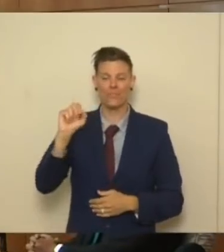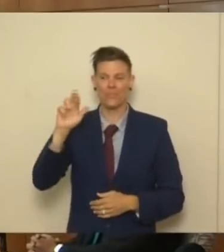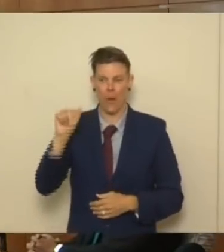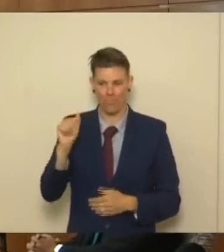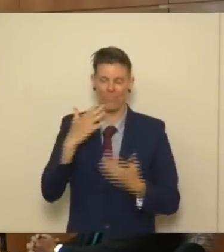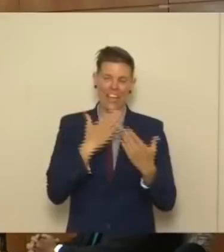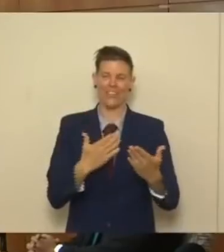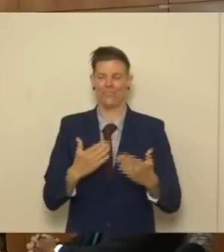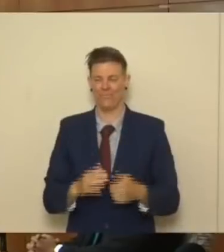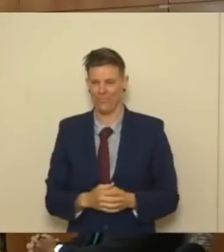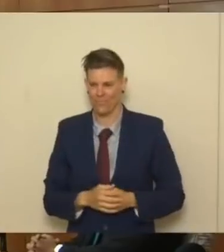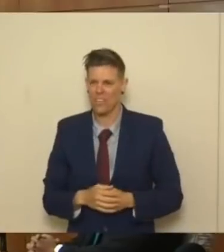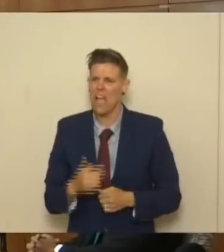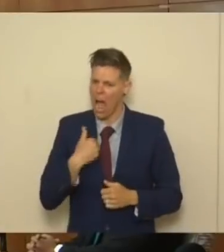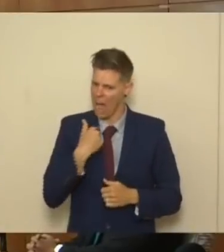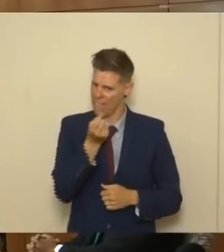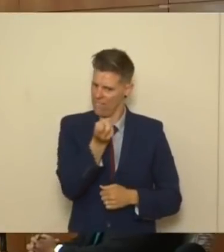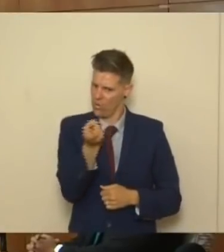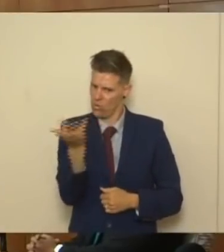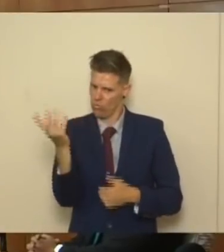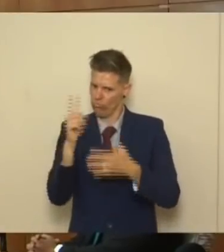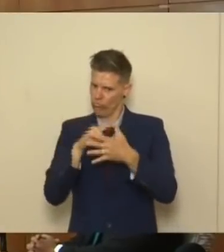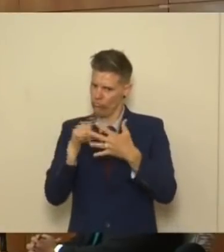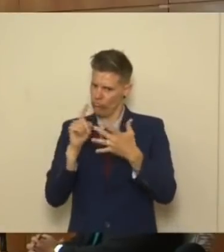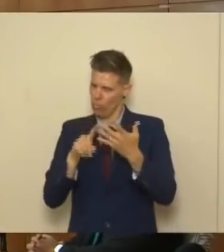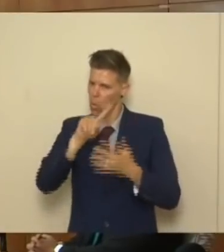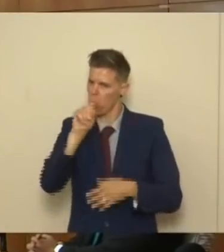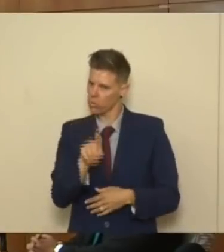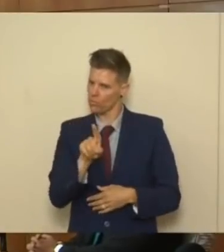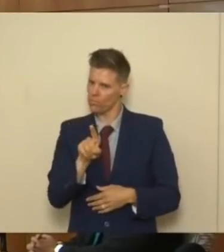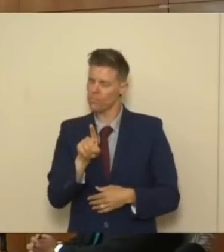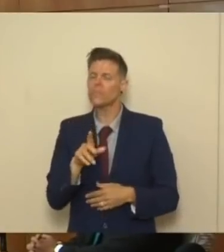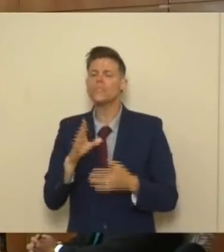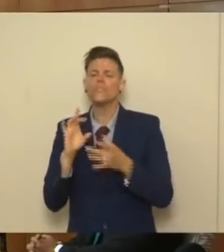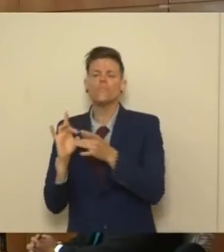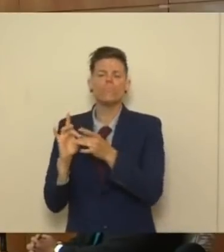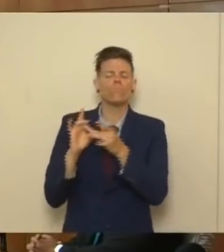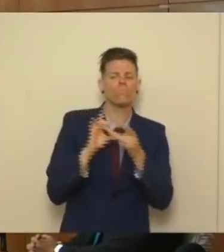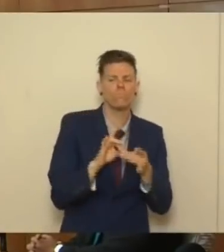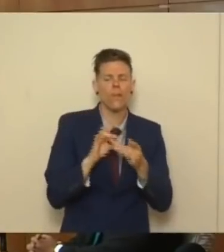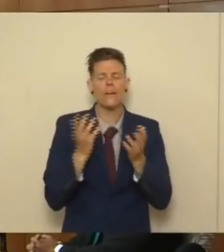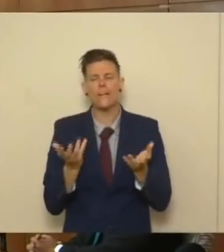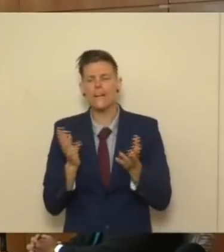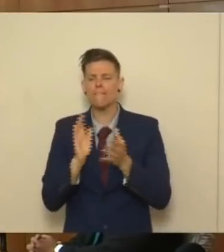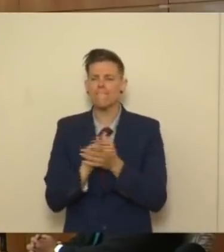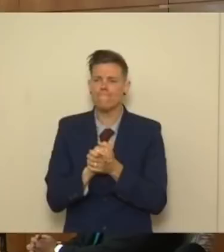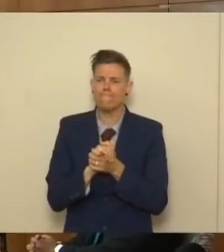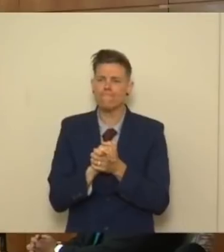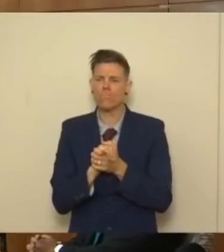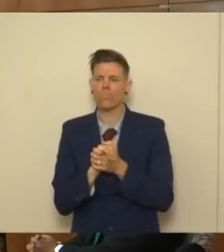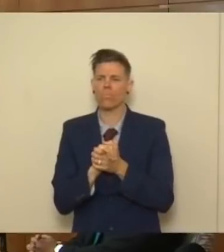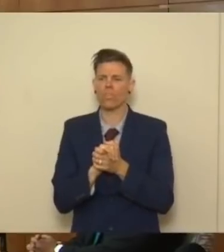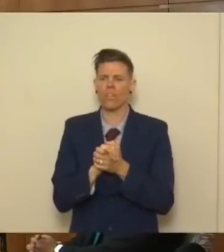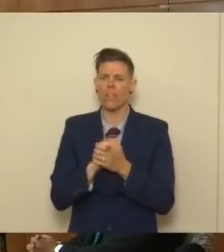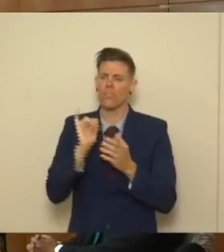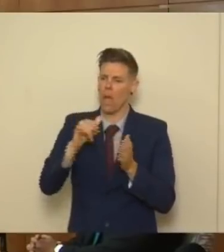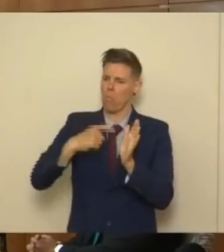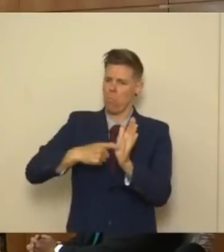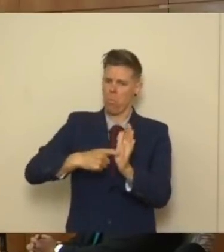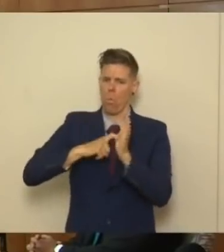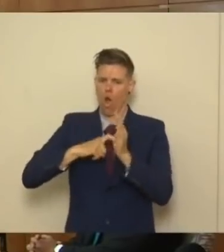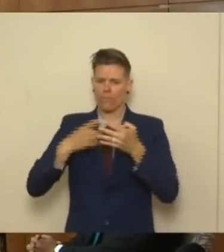few questions related to, related to gating criteria, first of all. Governor, I might